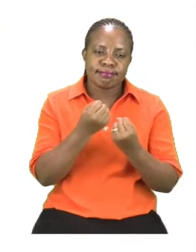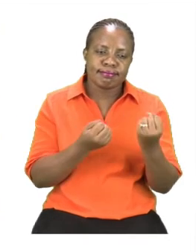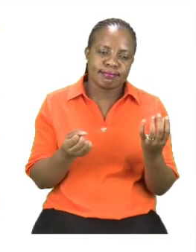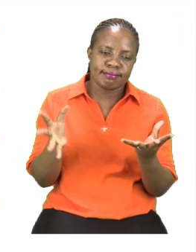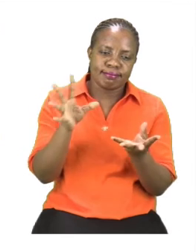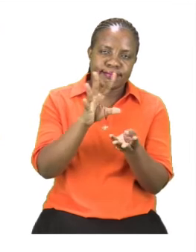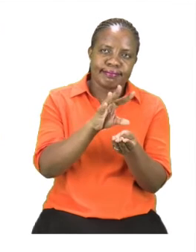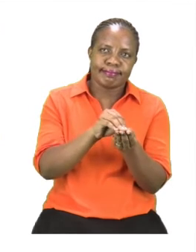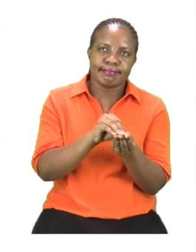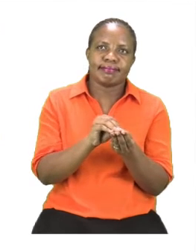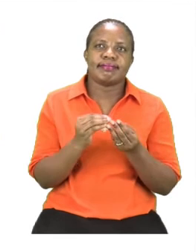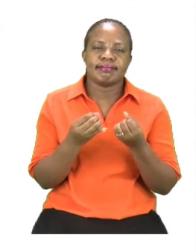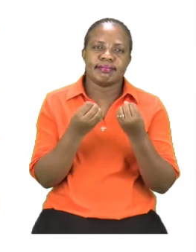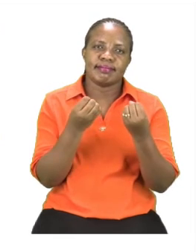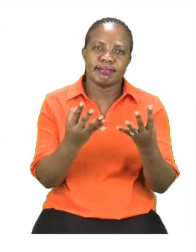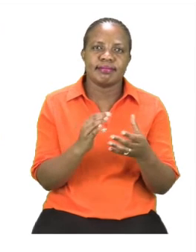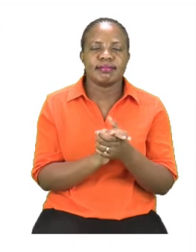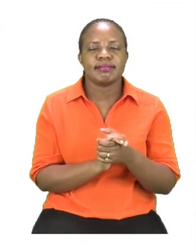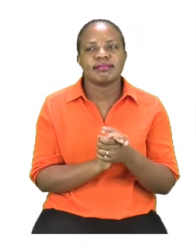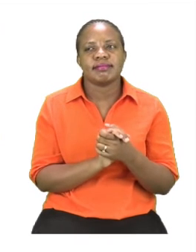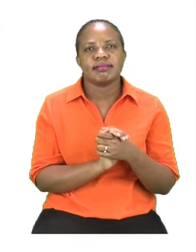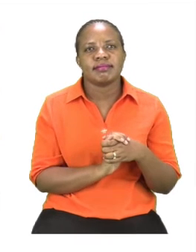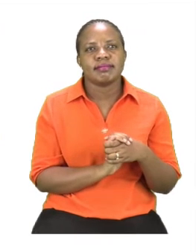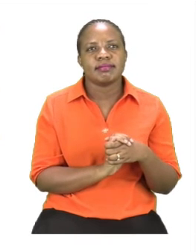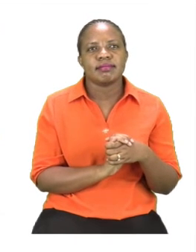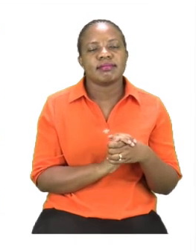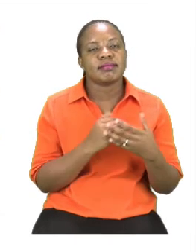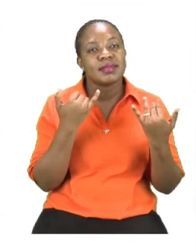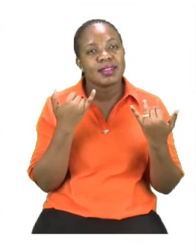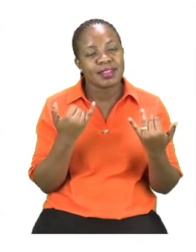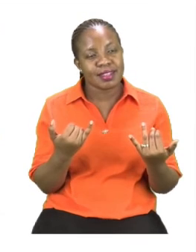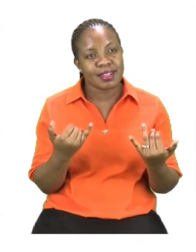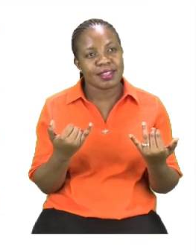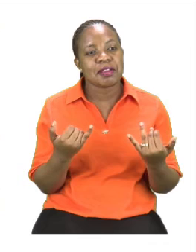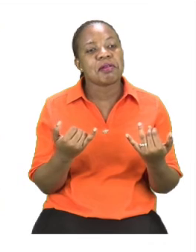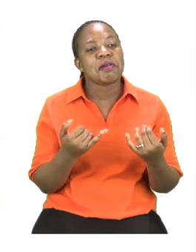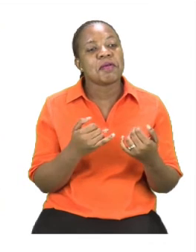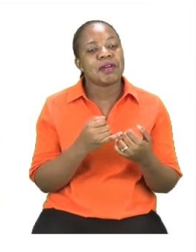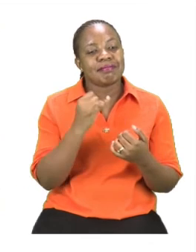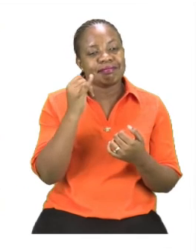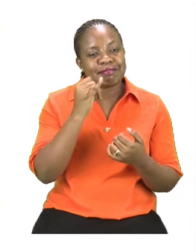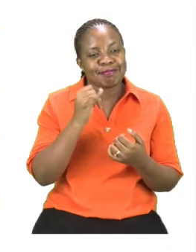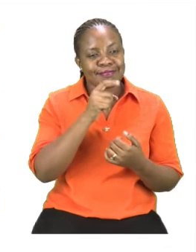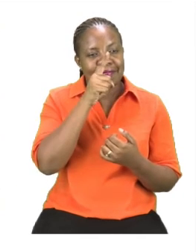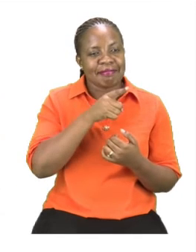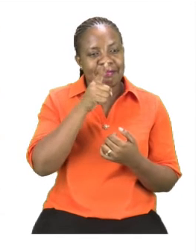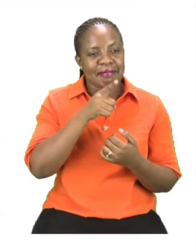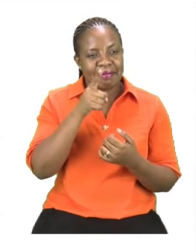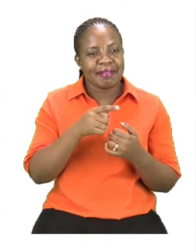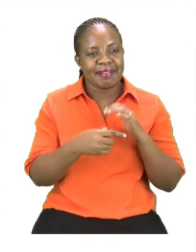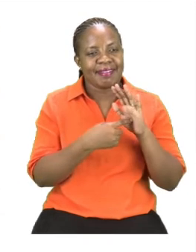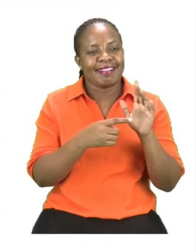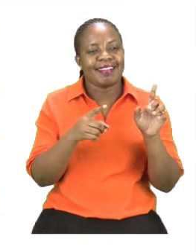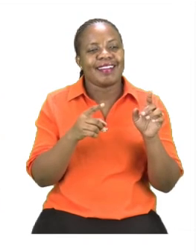girls, is that we are going to draw little sticks that will be our cars. So the first